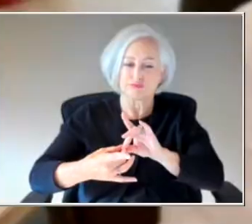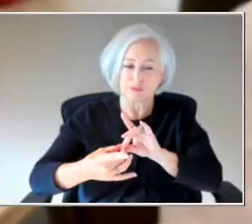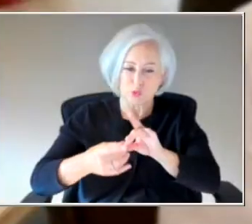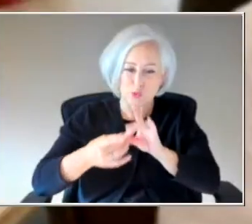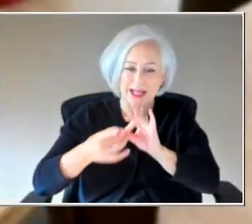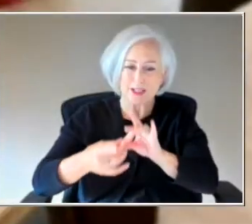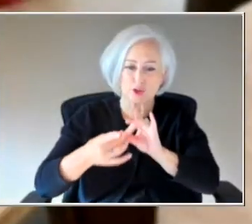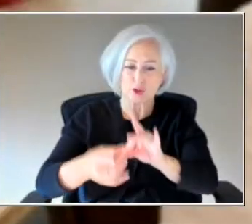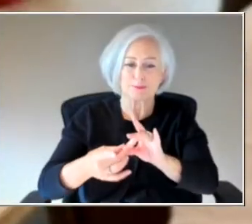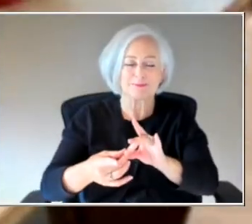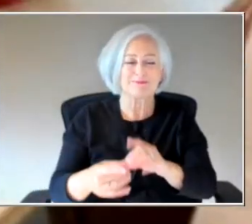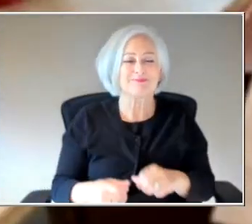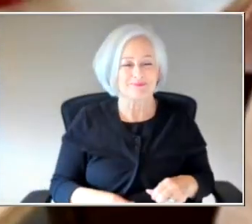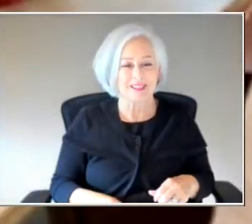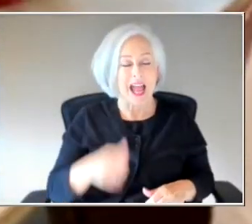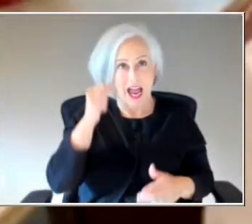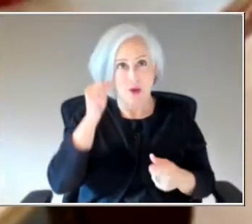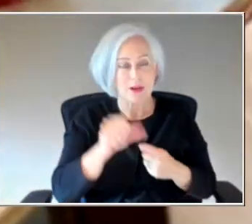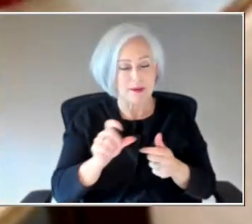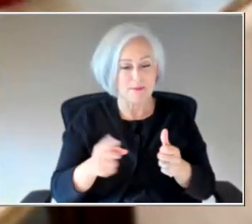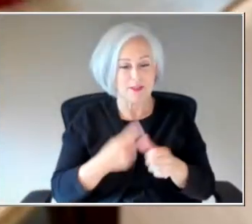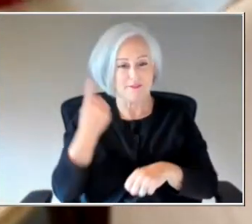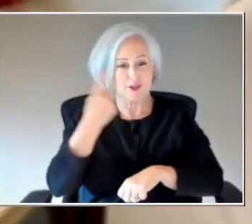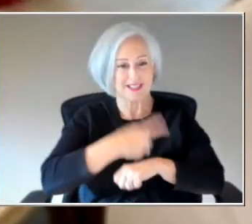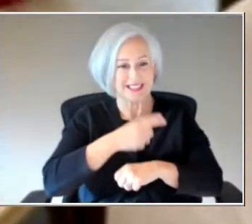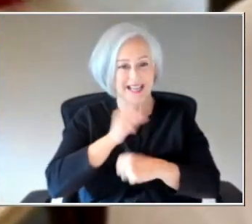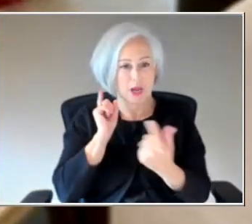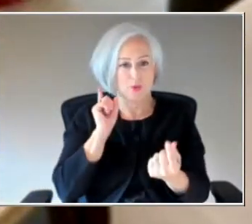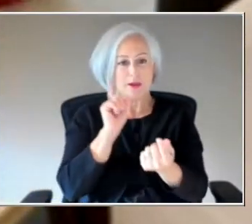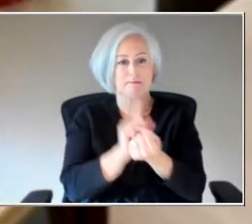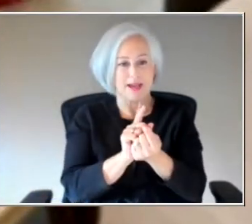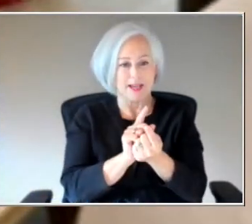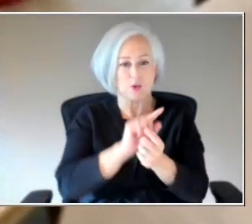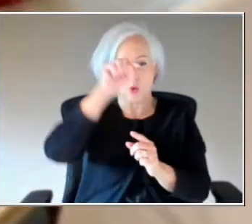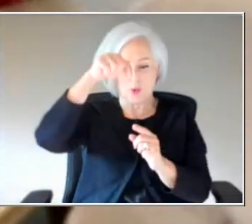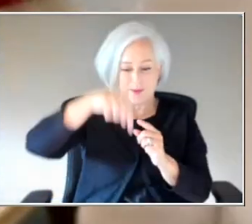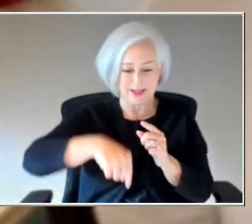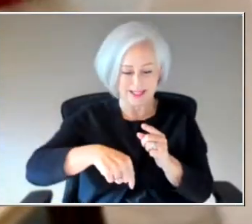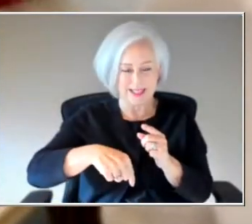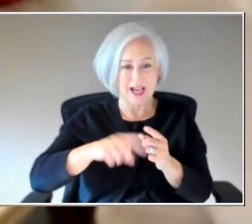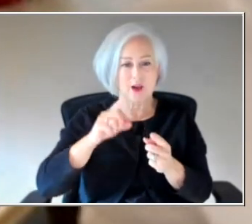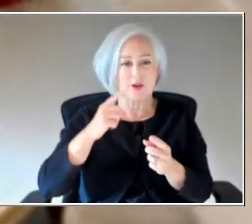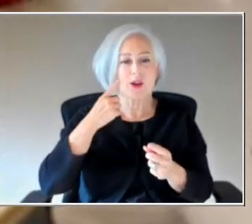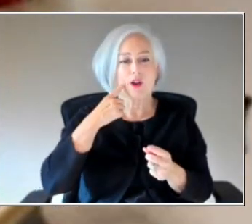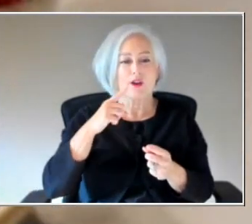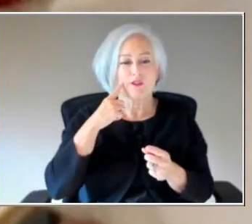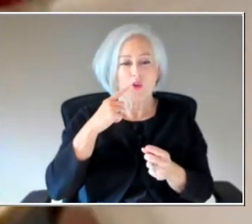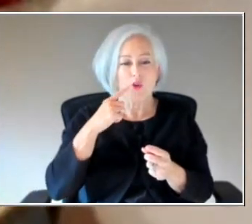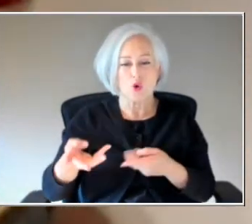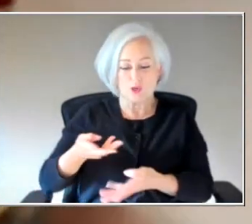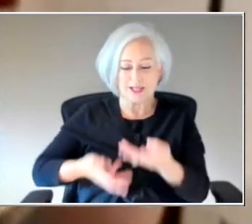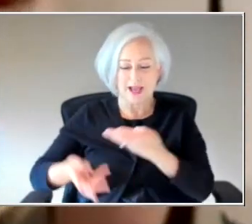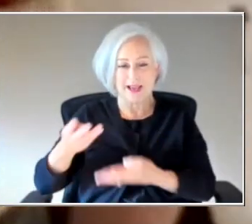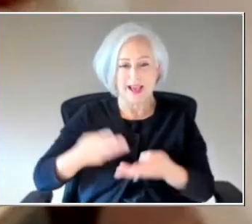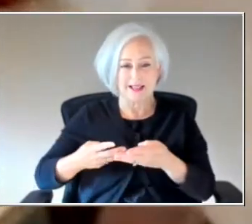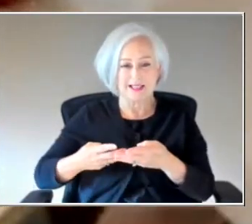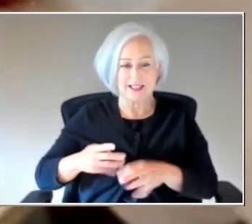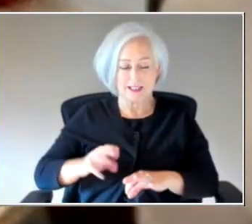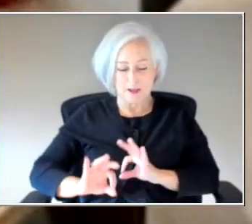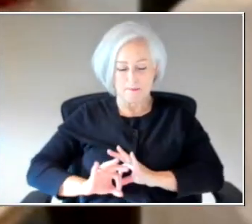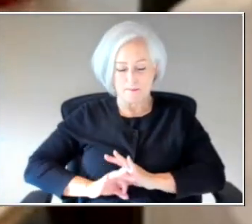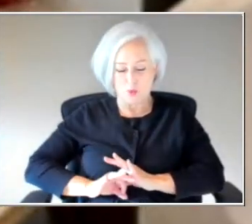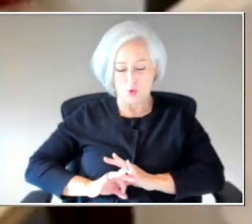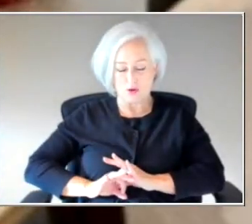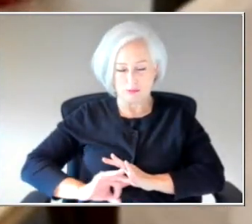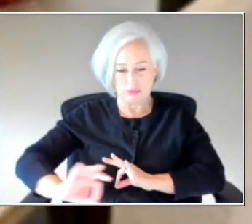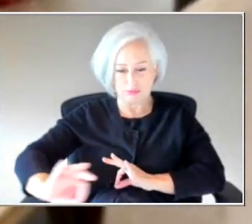I remember the day I met him when we went downstairs for Addie's dialysis port to be put in for her